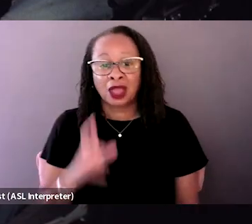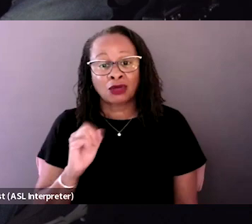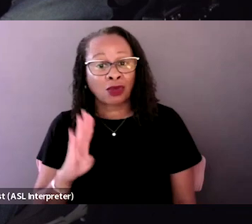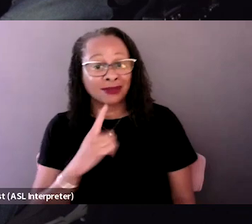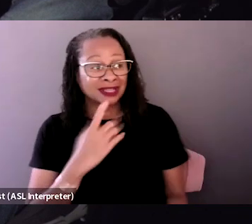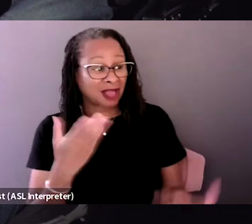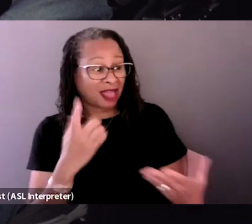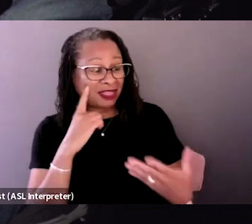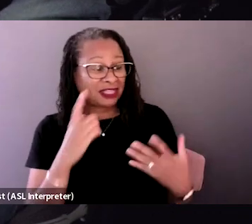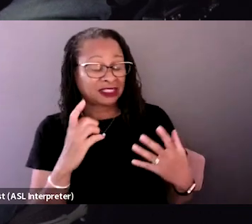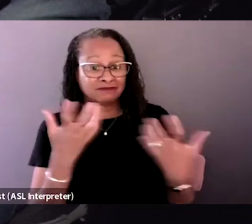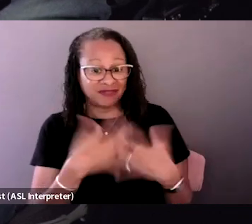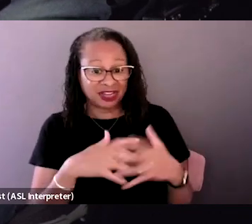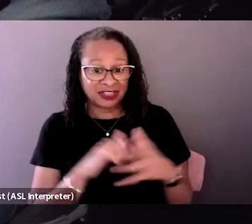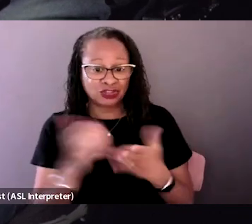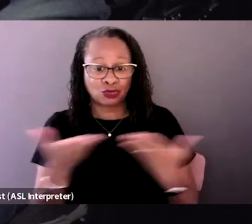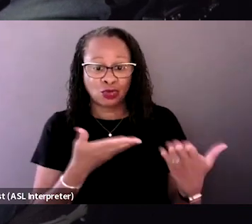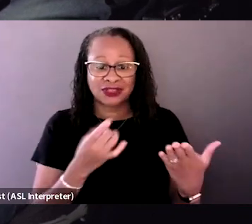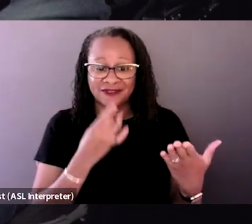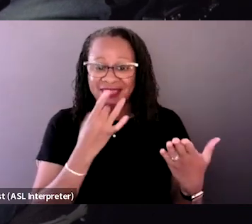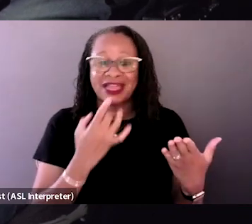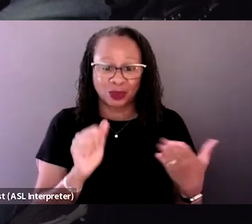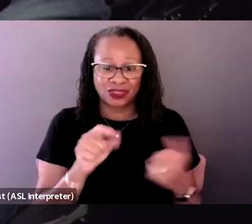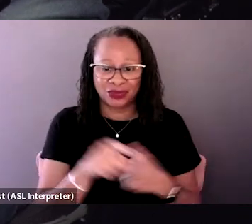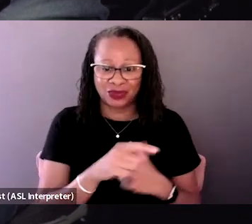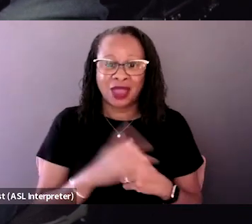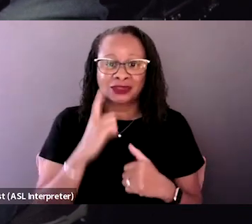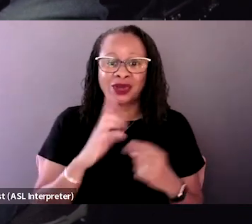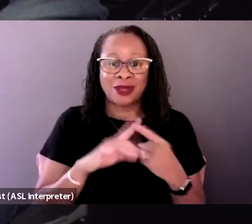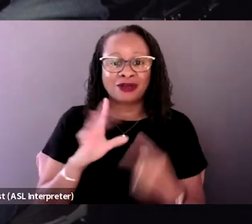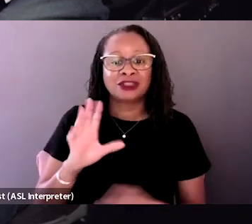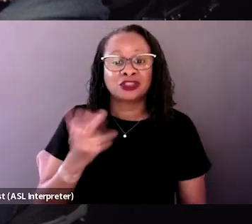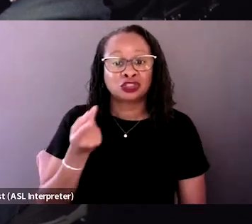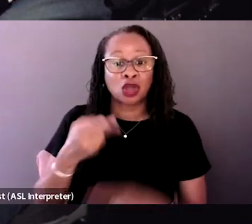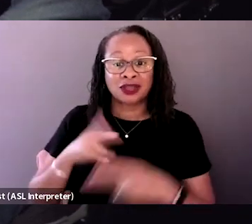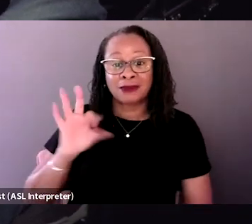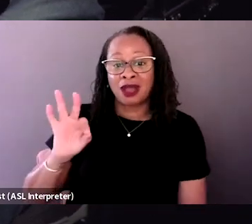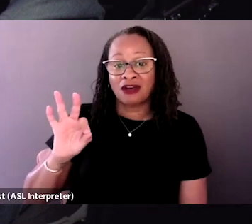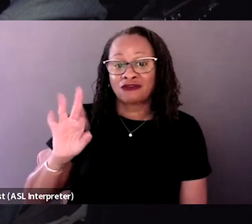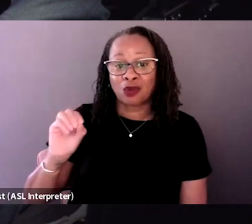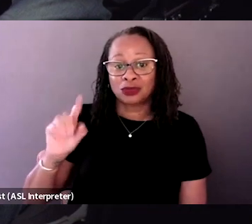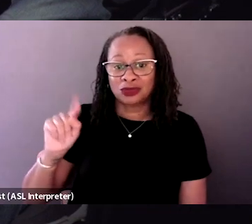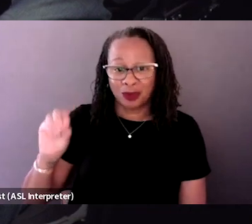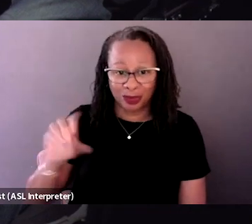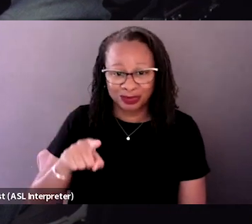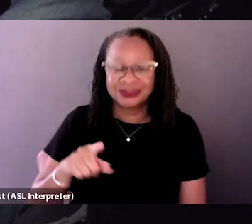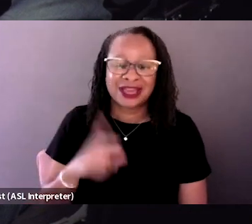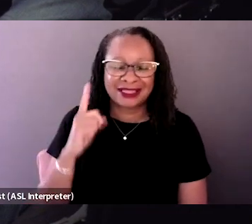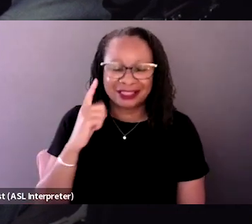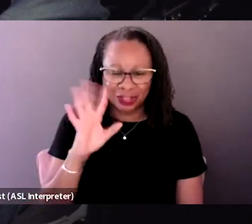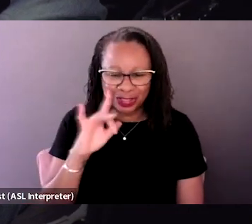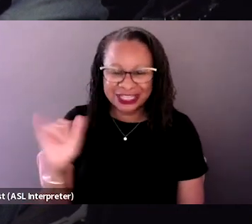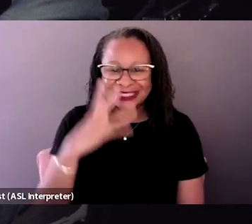I think it's fitting that you brought a source of light with you. We've been talking about light with Frodo, who looks like maybe Frodo is sleeping a little